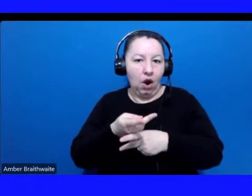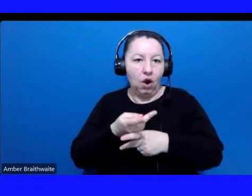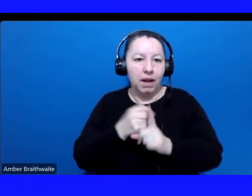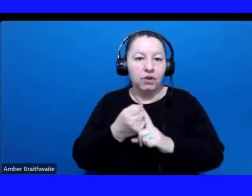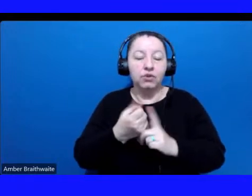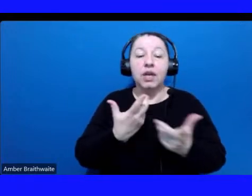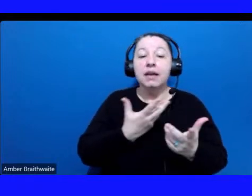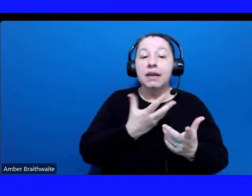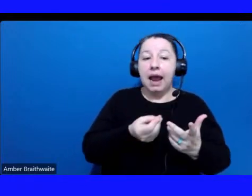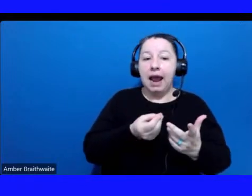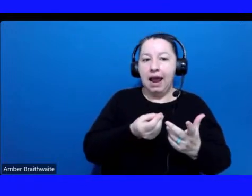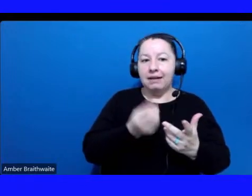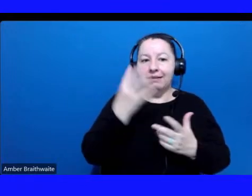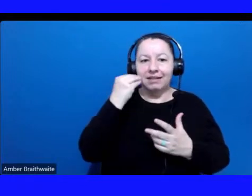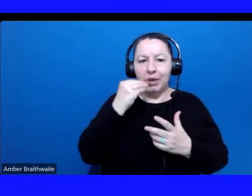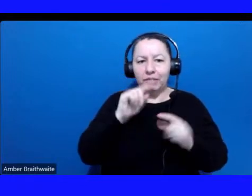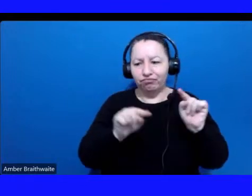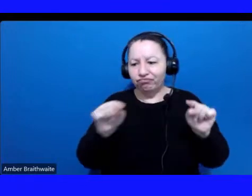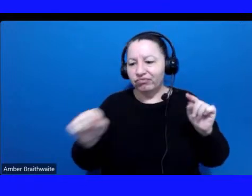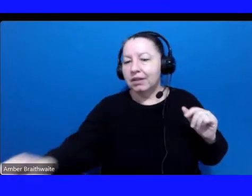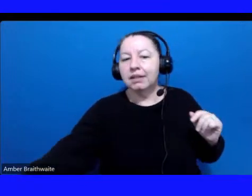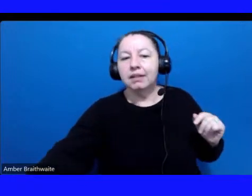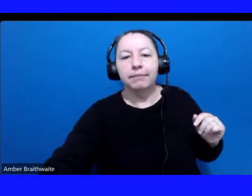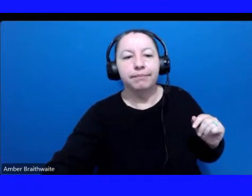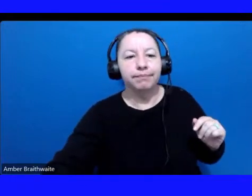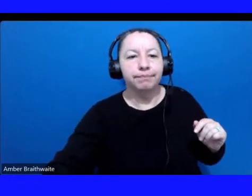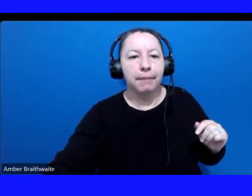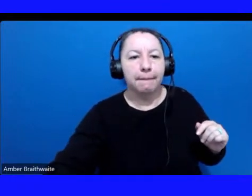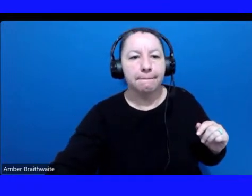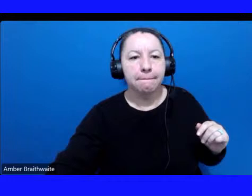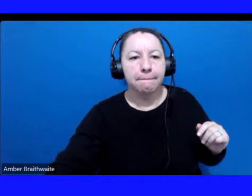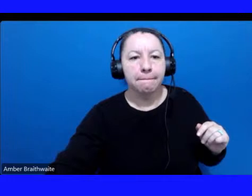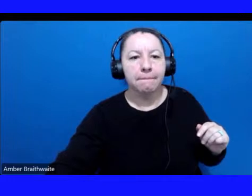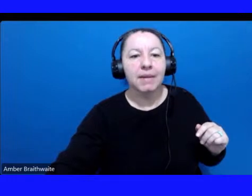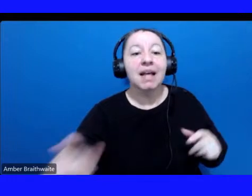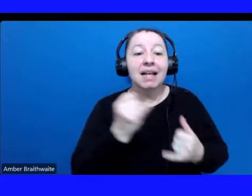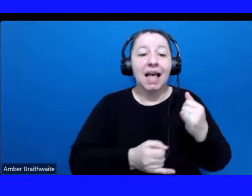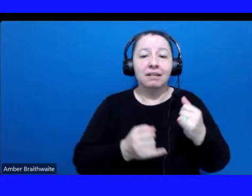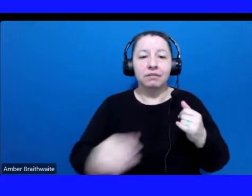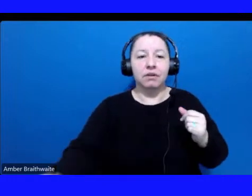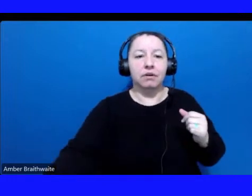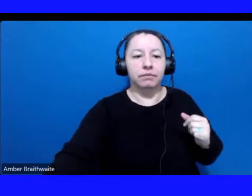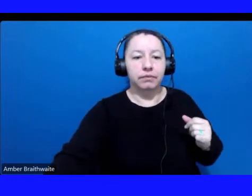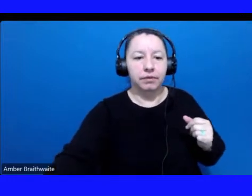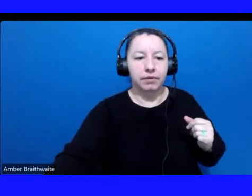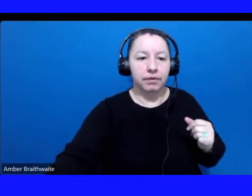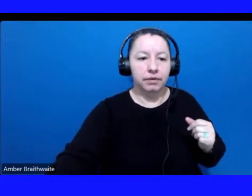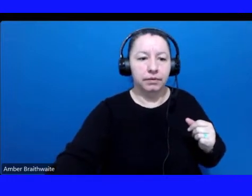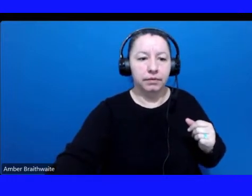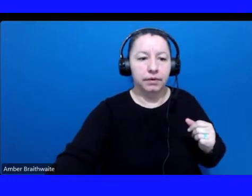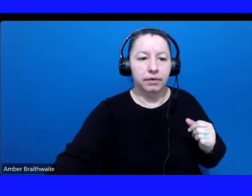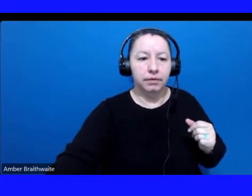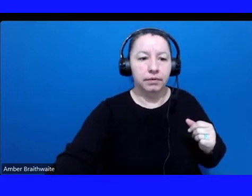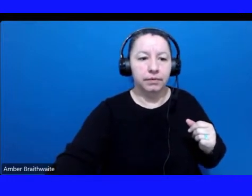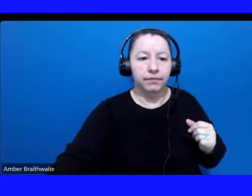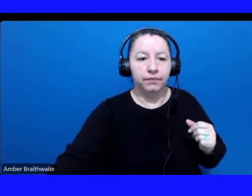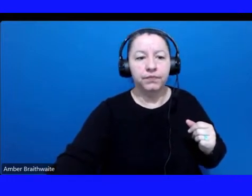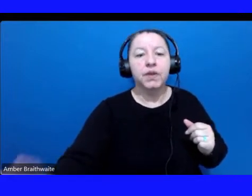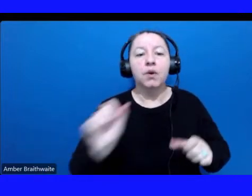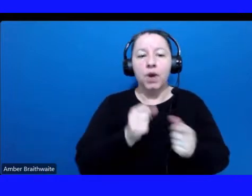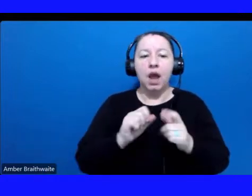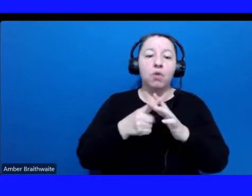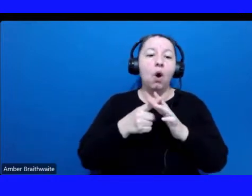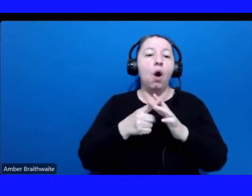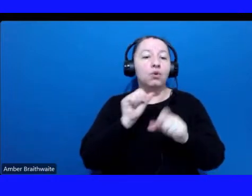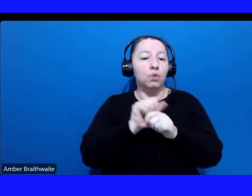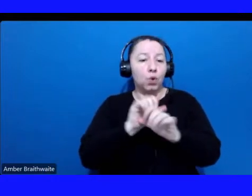will also ensure that we create formal recognition programs for our leaders across the system. So we continue in a journey of nursing excellence,